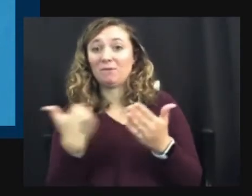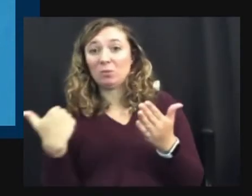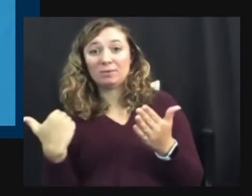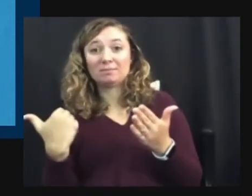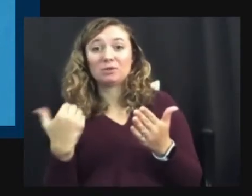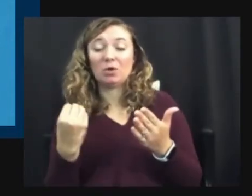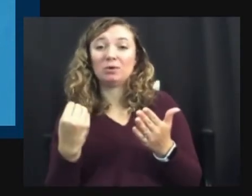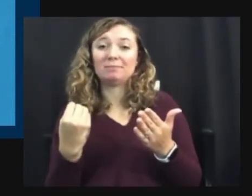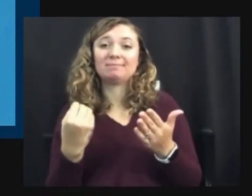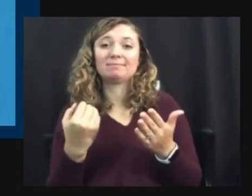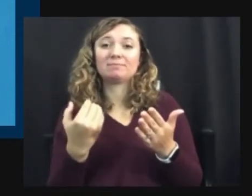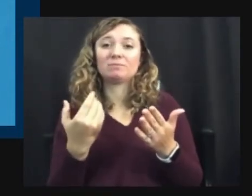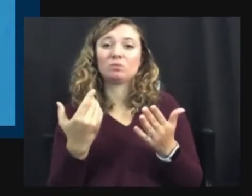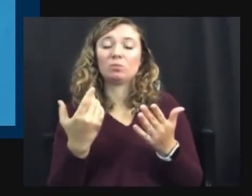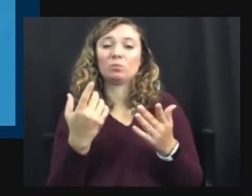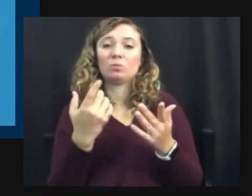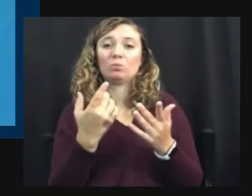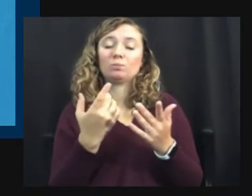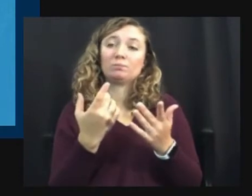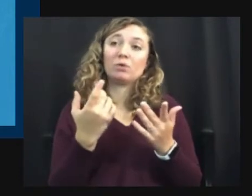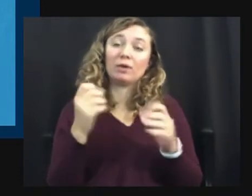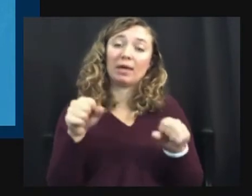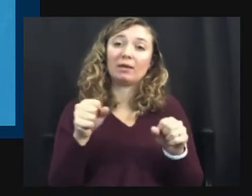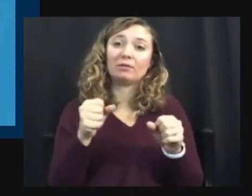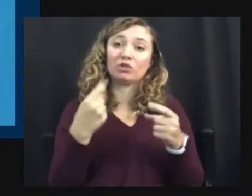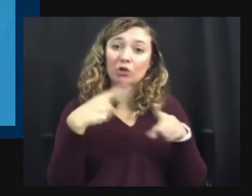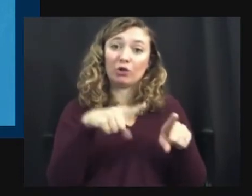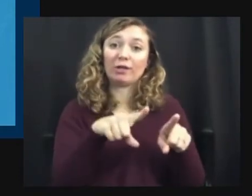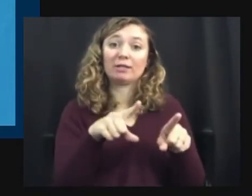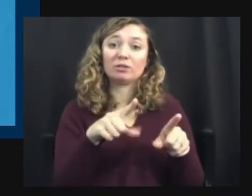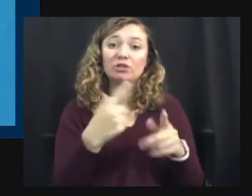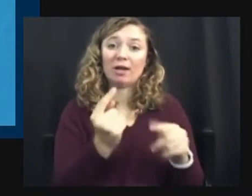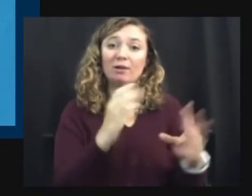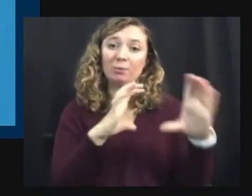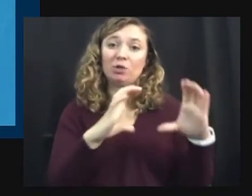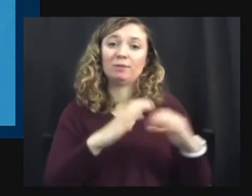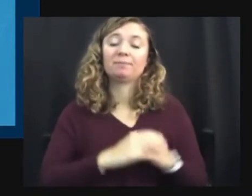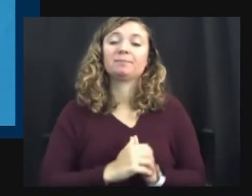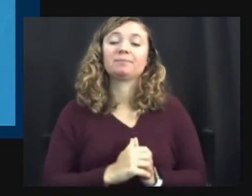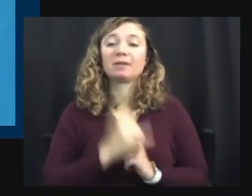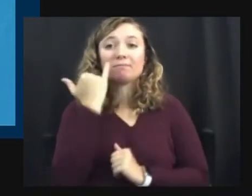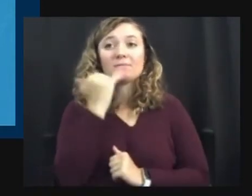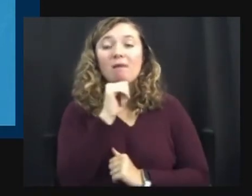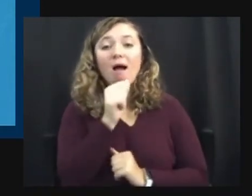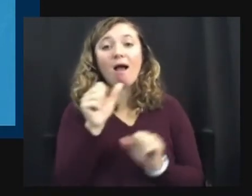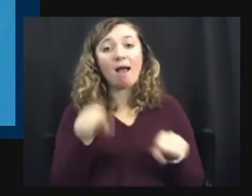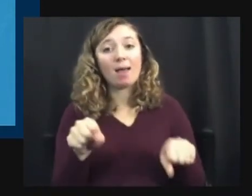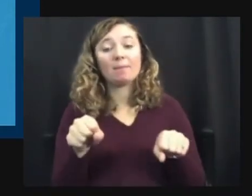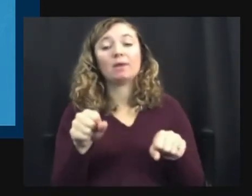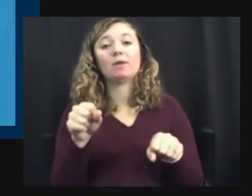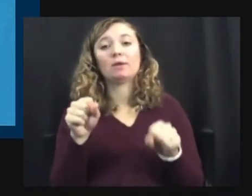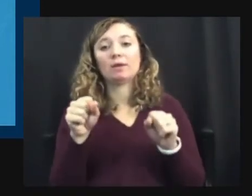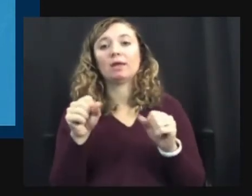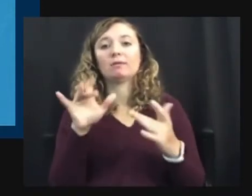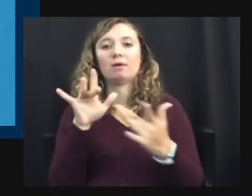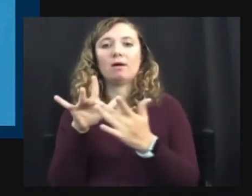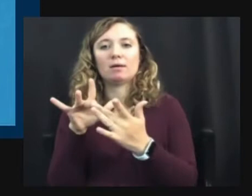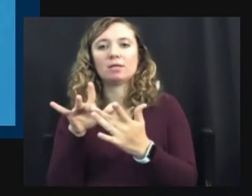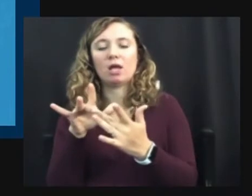another thing that you can do. And if you're not able to do that, then a lot of times you can contact